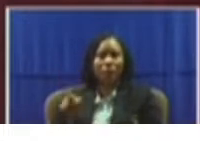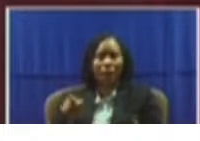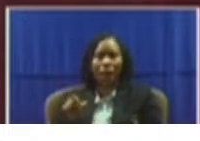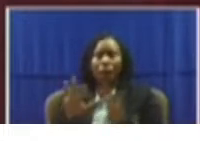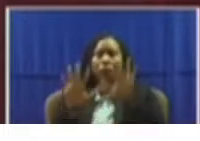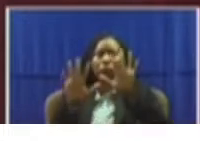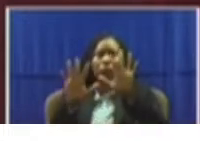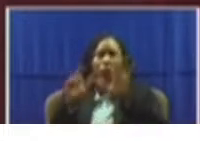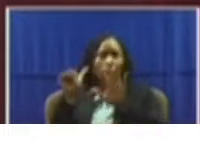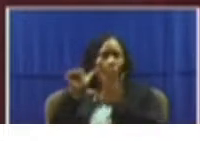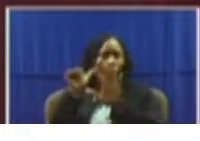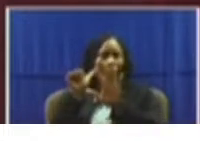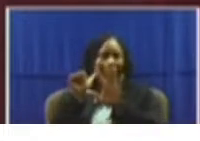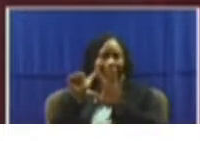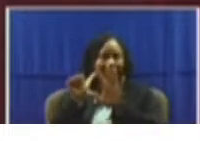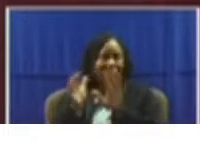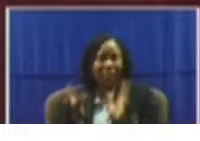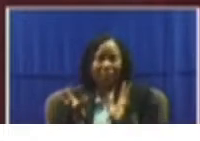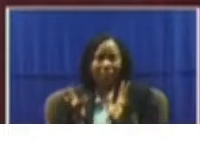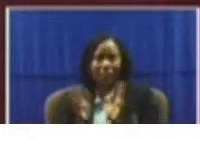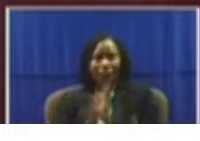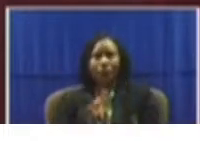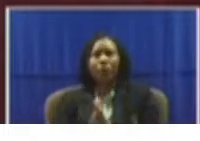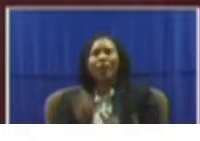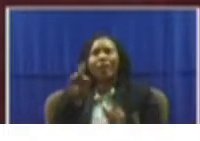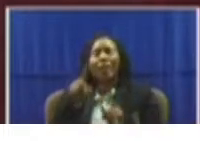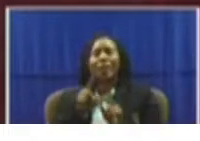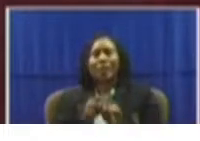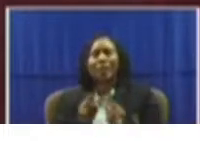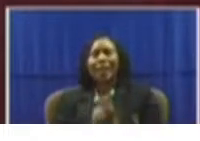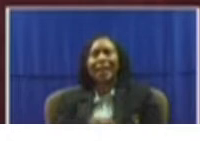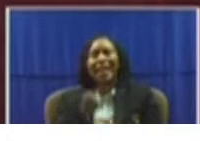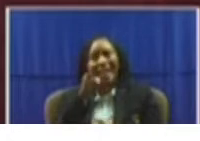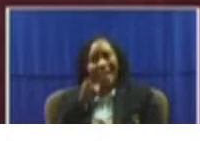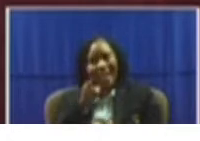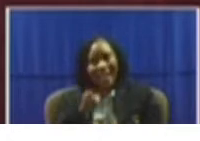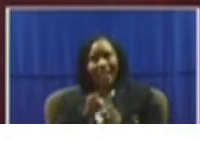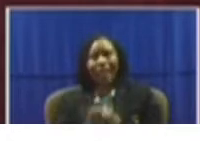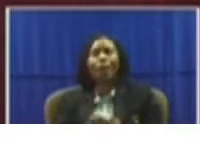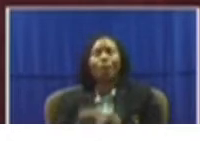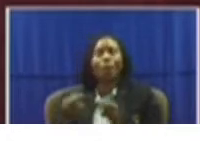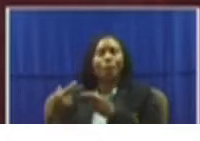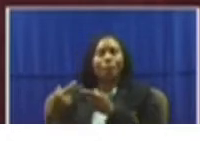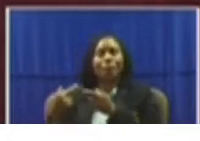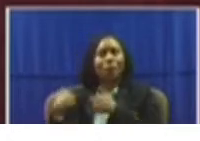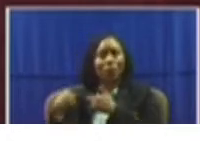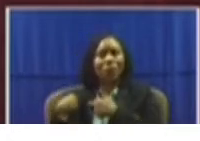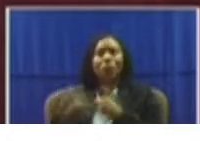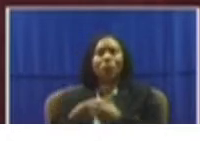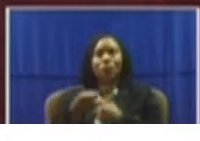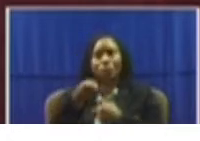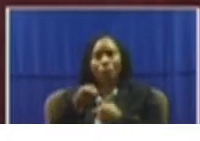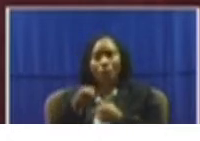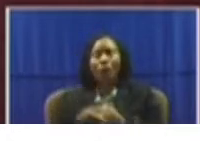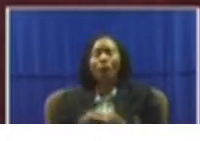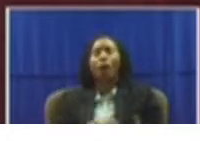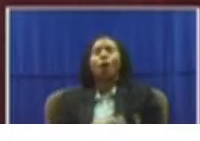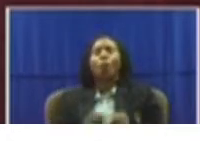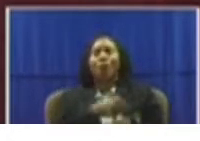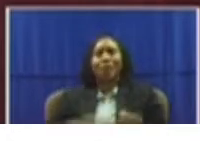integrity isn't the right of this president to appoint an executive. It is the